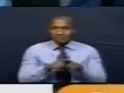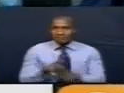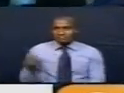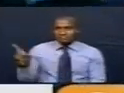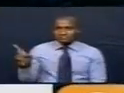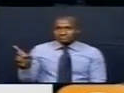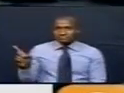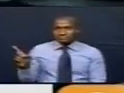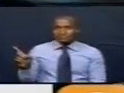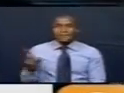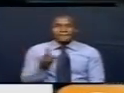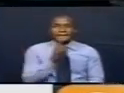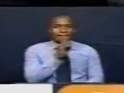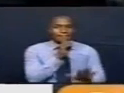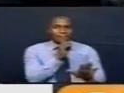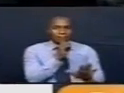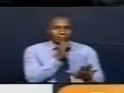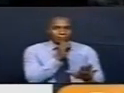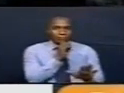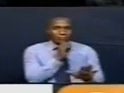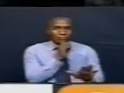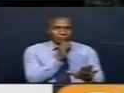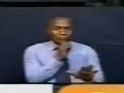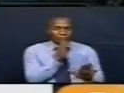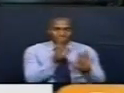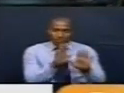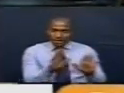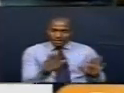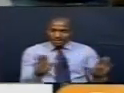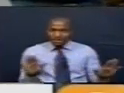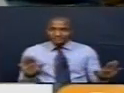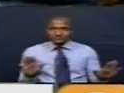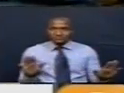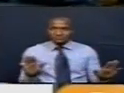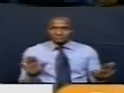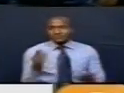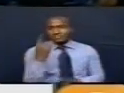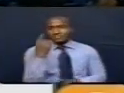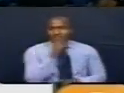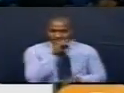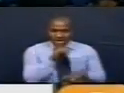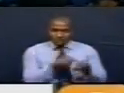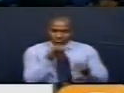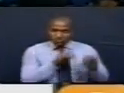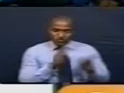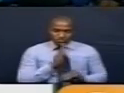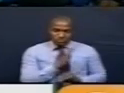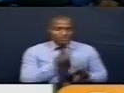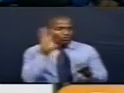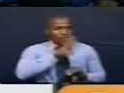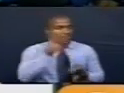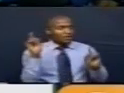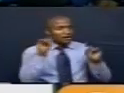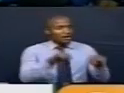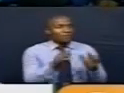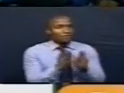at the moment. What I mean by that is for the last hour or so, I've been talking to the National Elections Board for Wiper, who are all the way here together with their